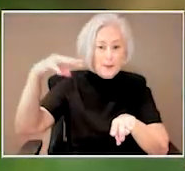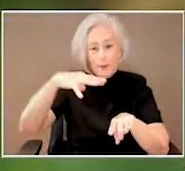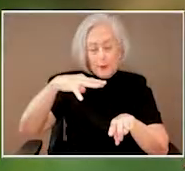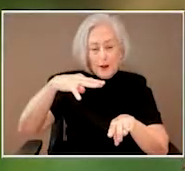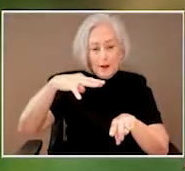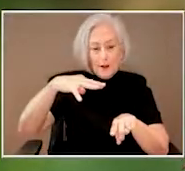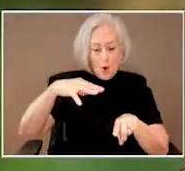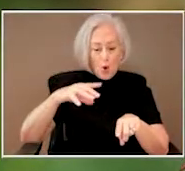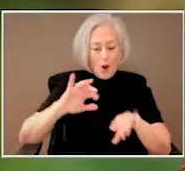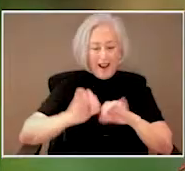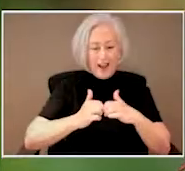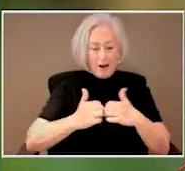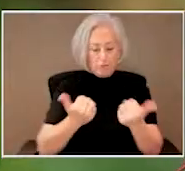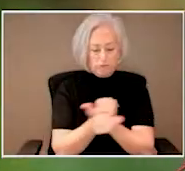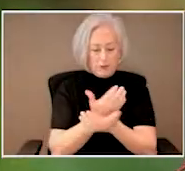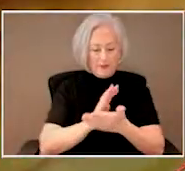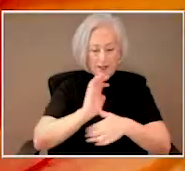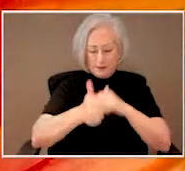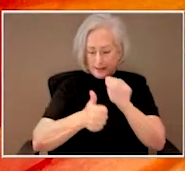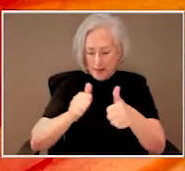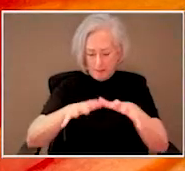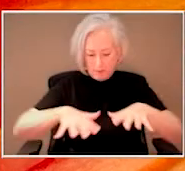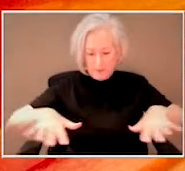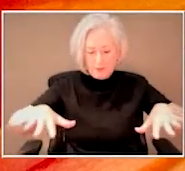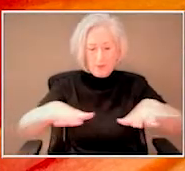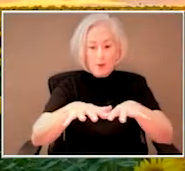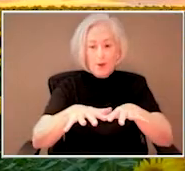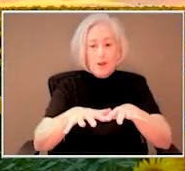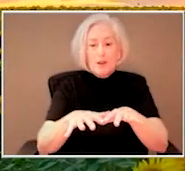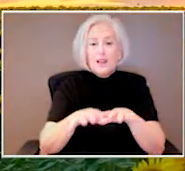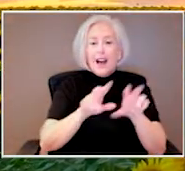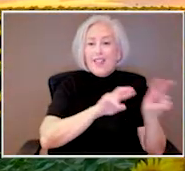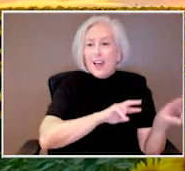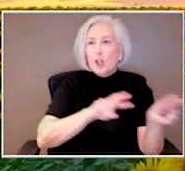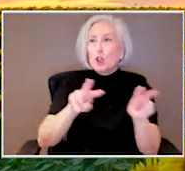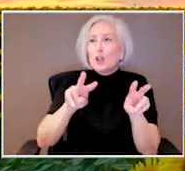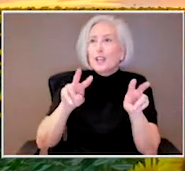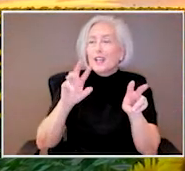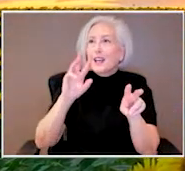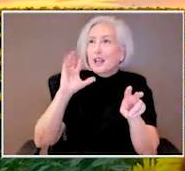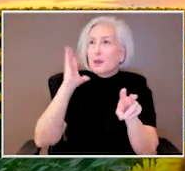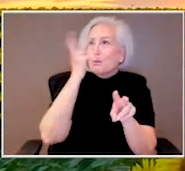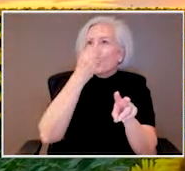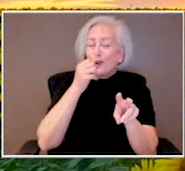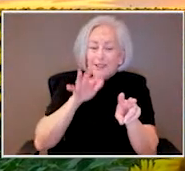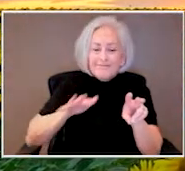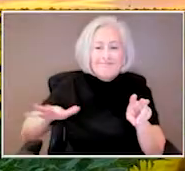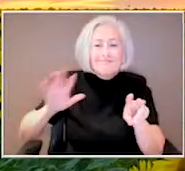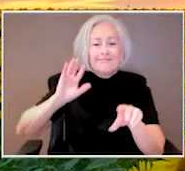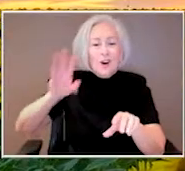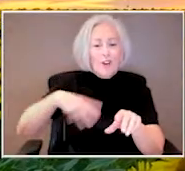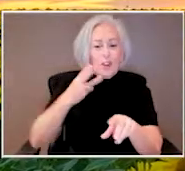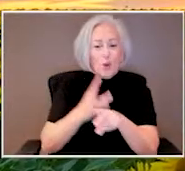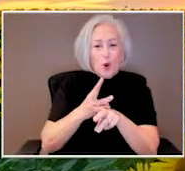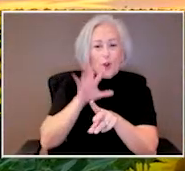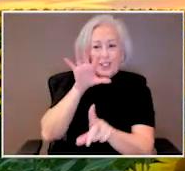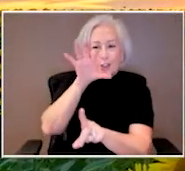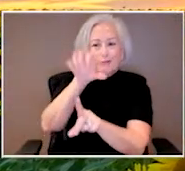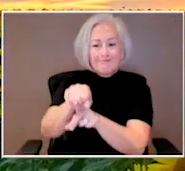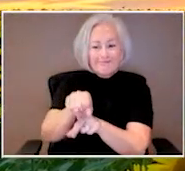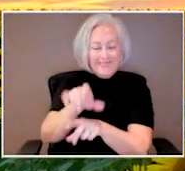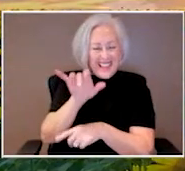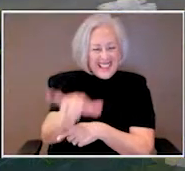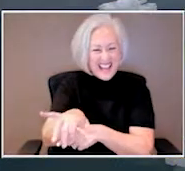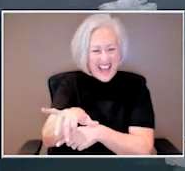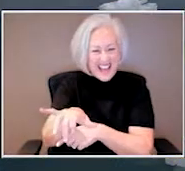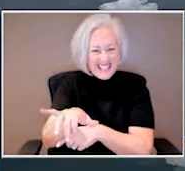the beauty in the world, and it's the ability to capture that. And that's the treat of going and